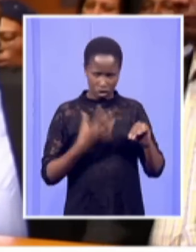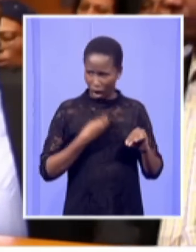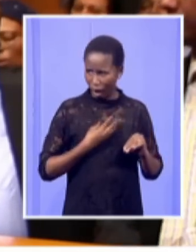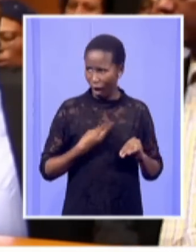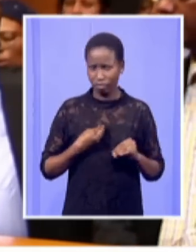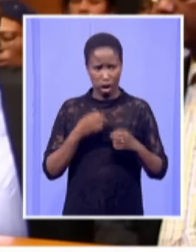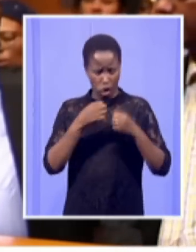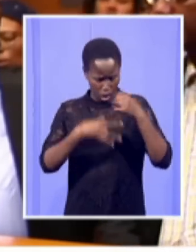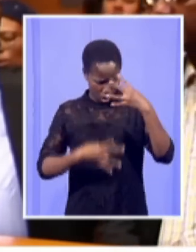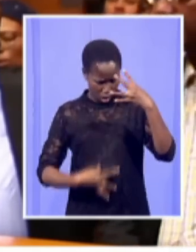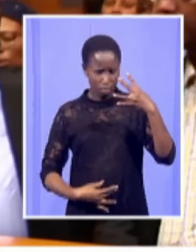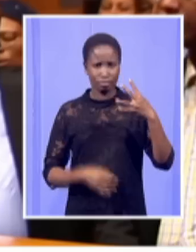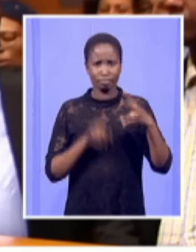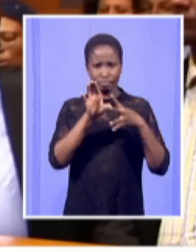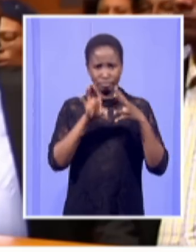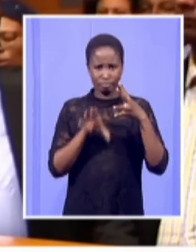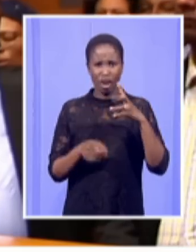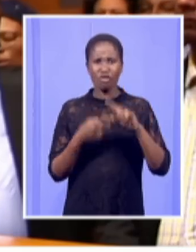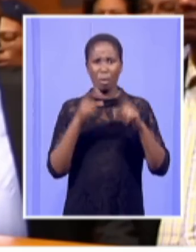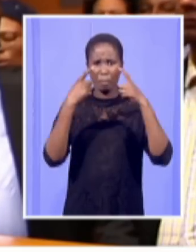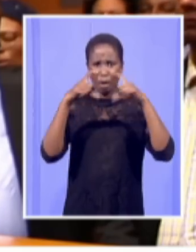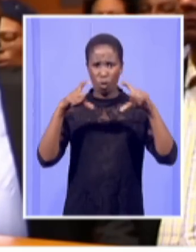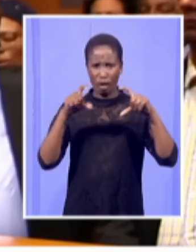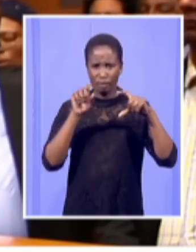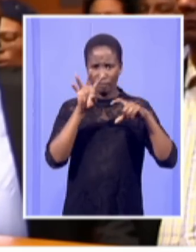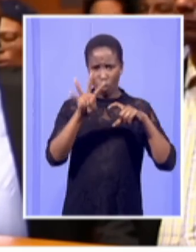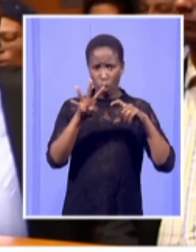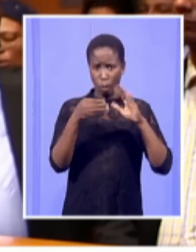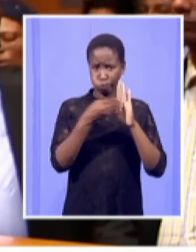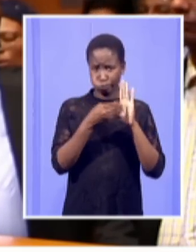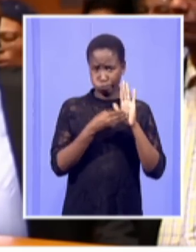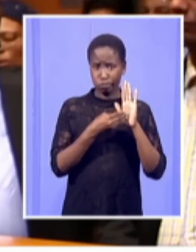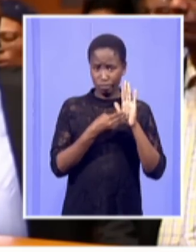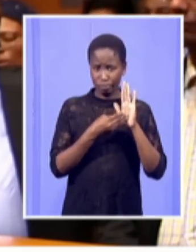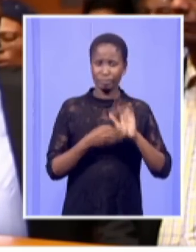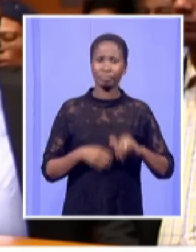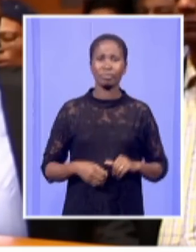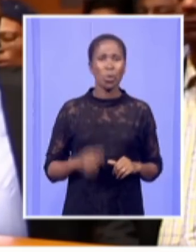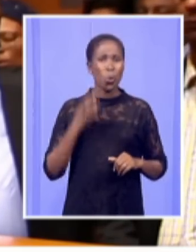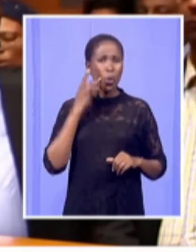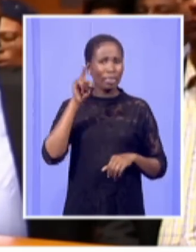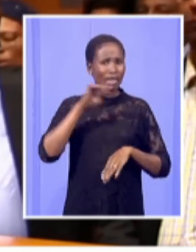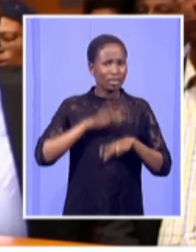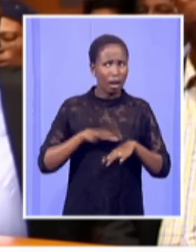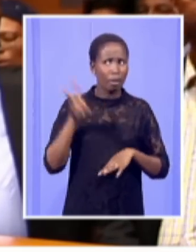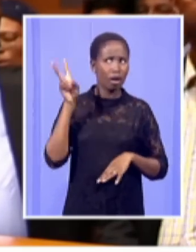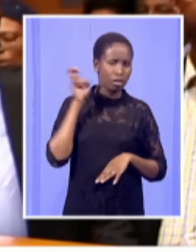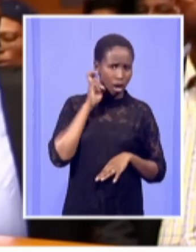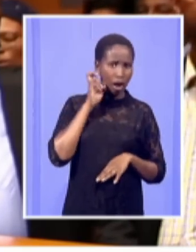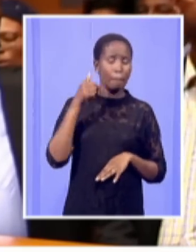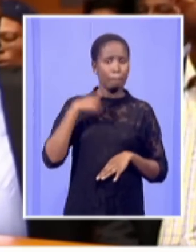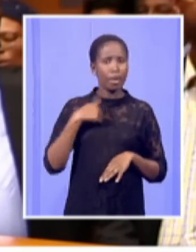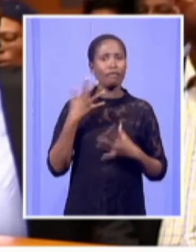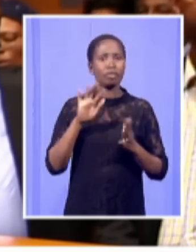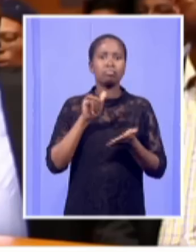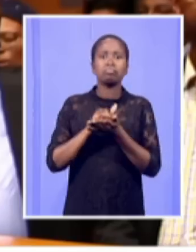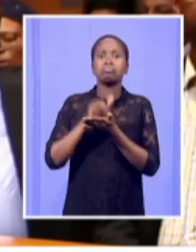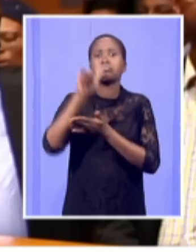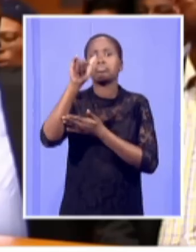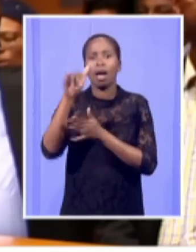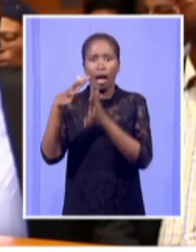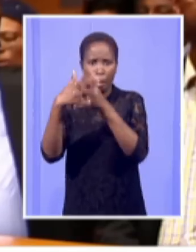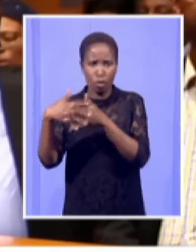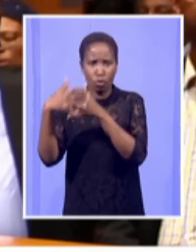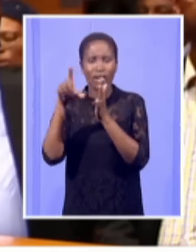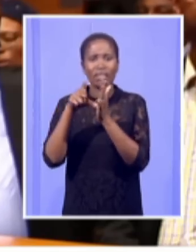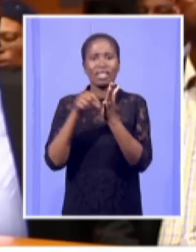specified in paragraph 4 herein above. Ever since that time, I went to the United States of America on the 5th of